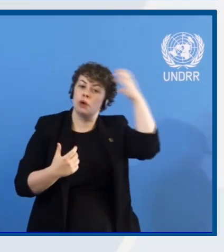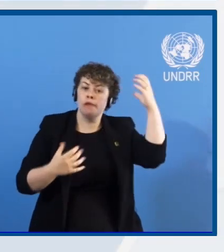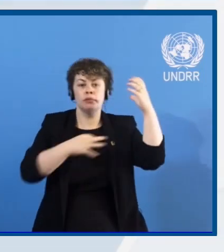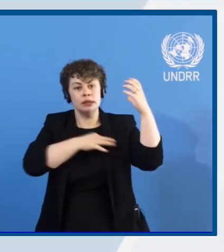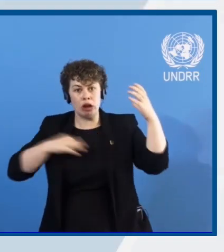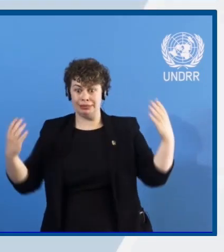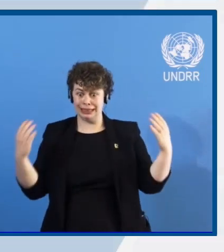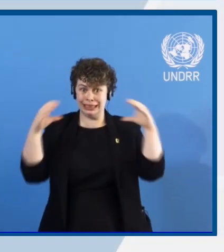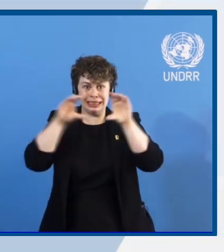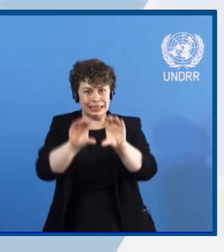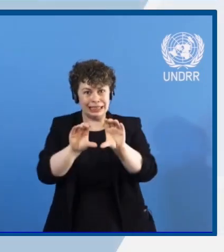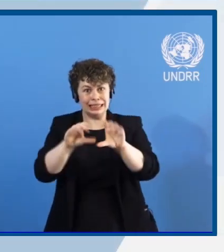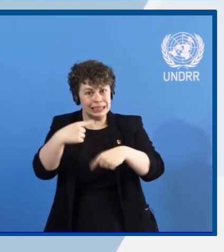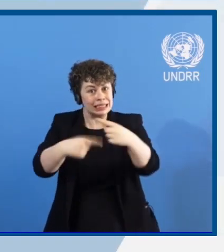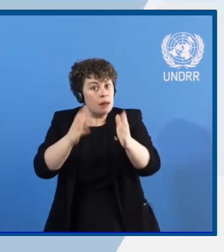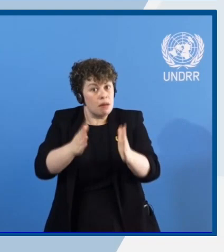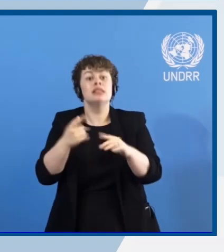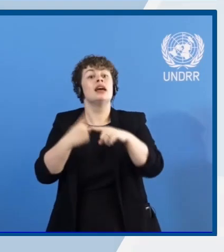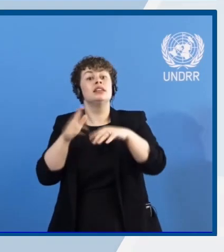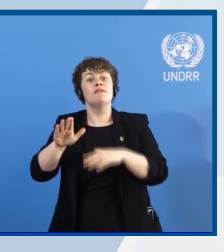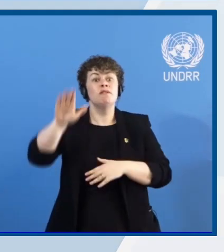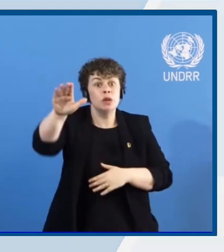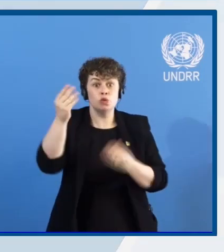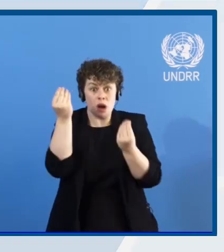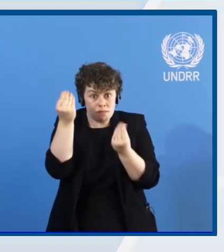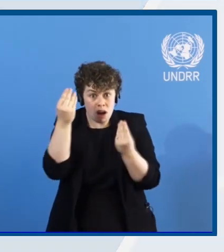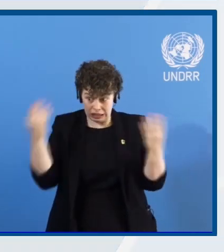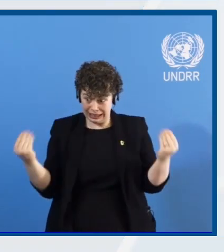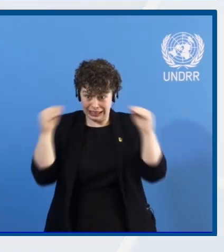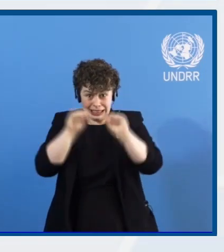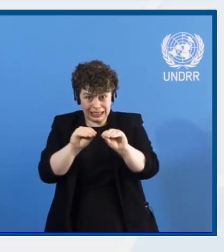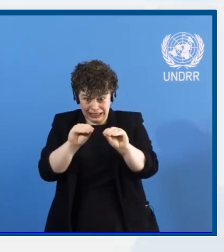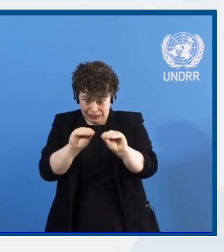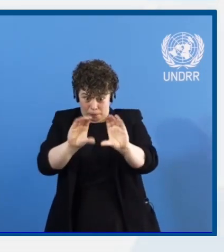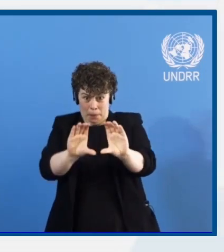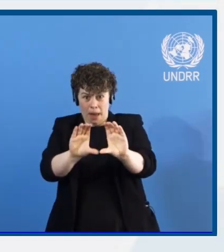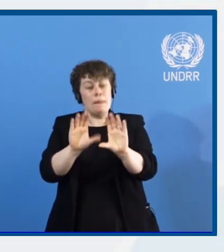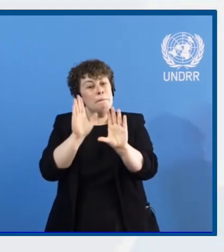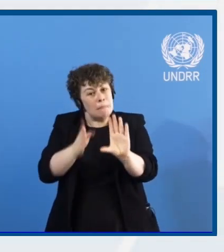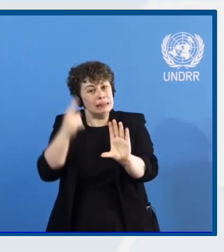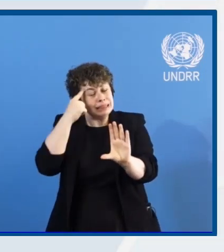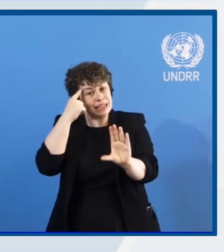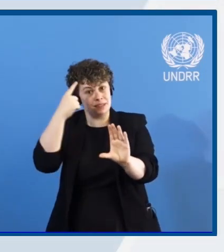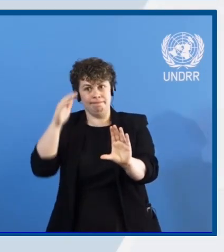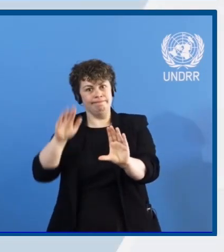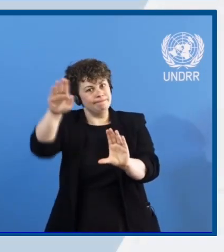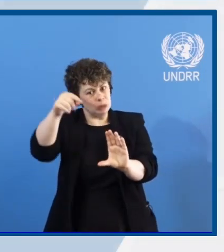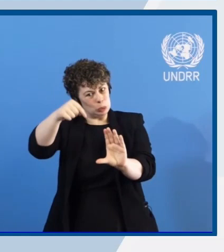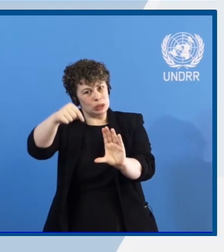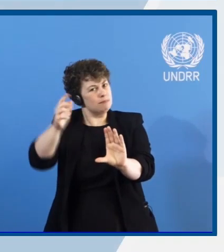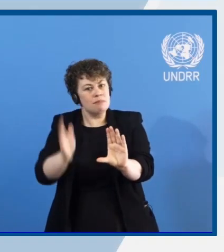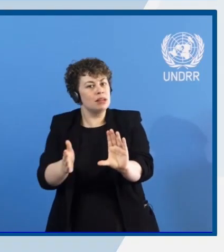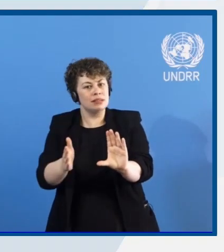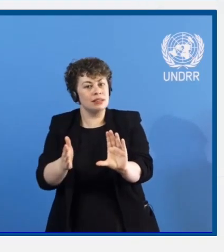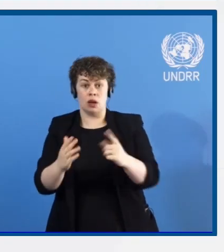the future to give us some guidance. And this is something that you can also see in the polls. To overcome